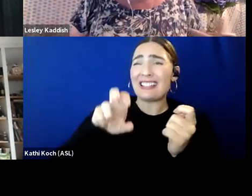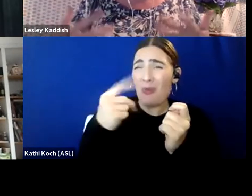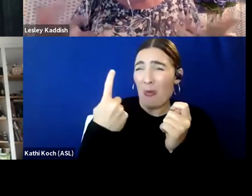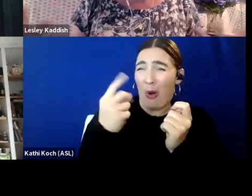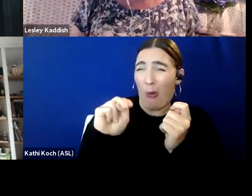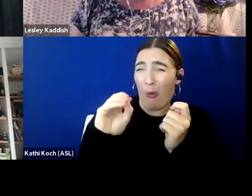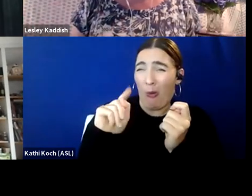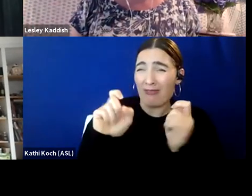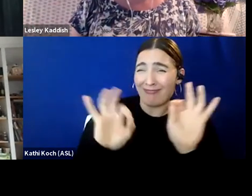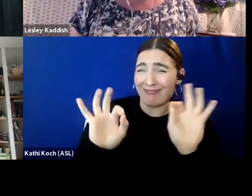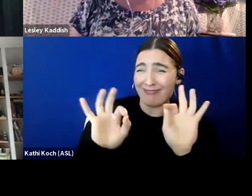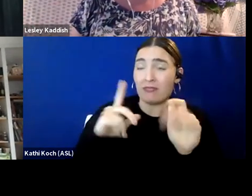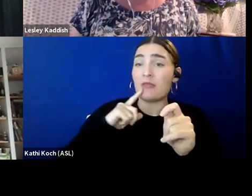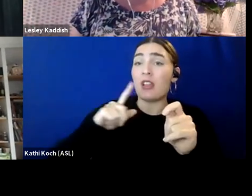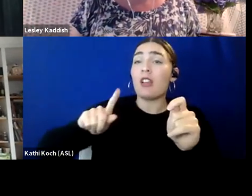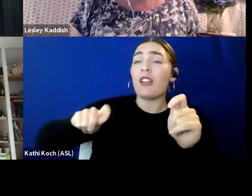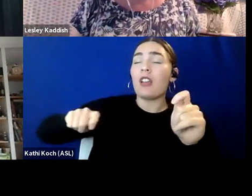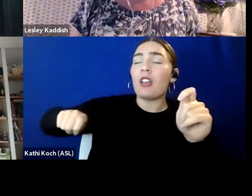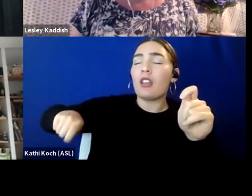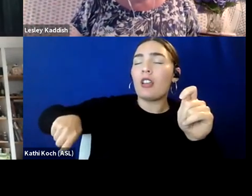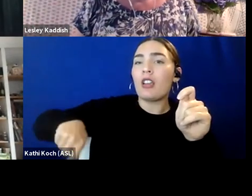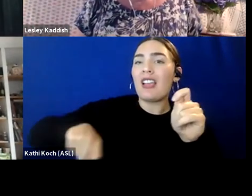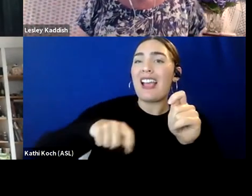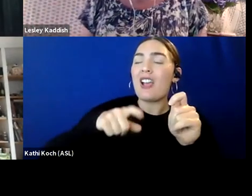if the note in the air was playing.